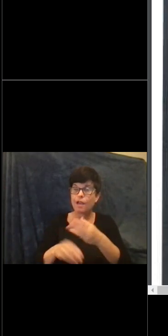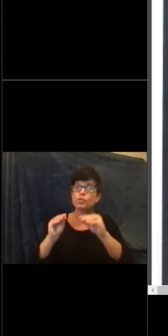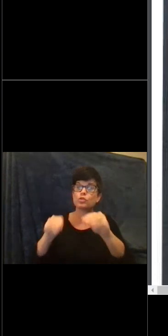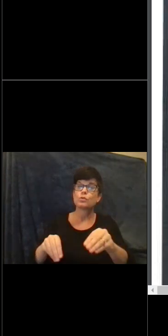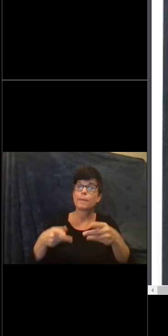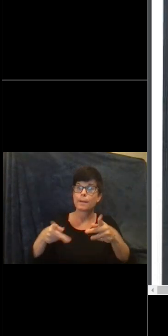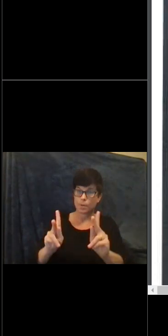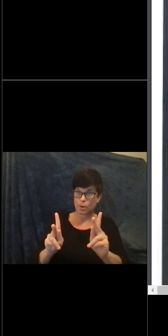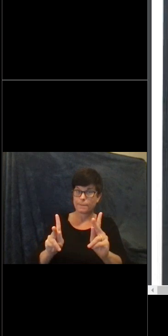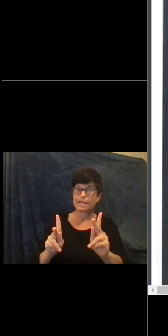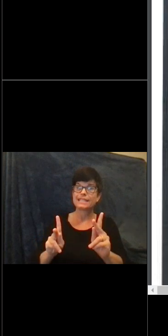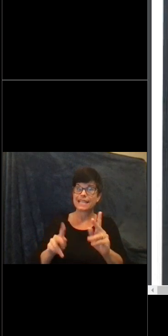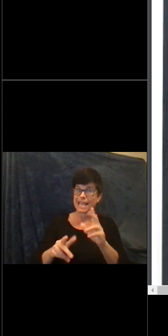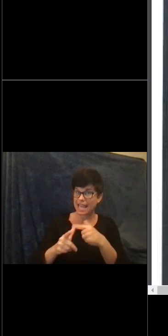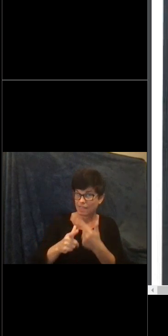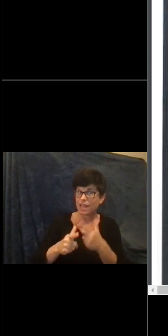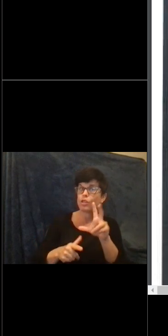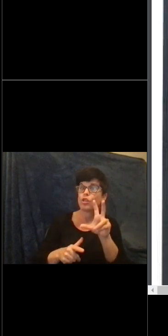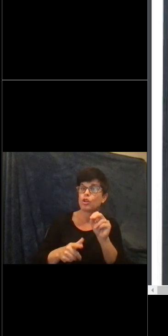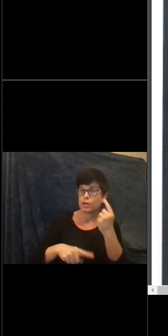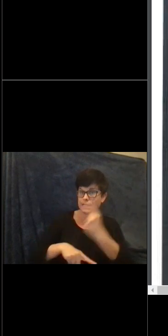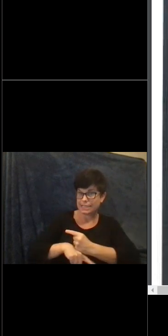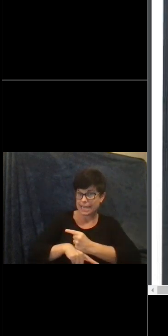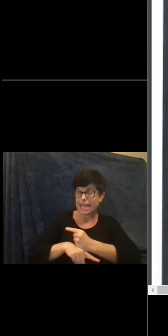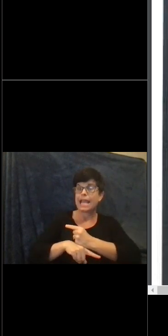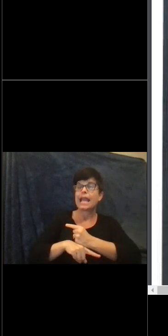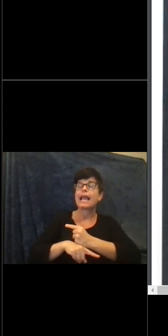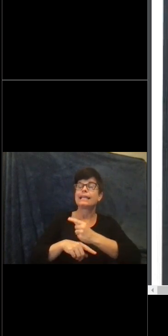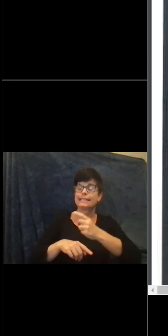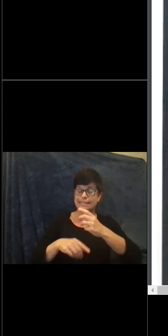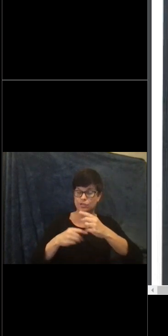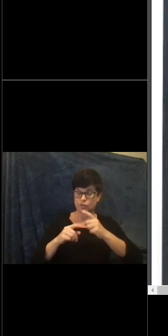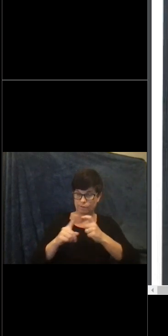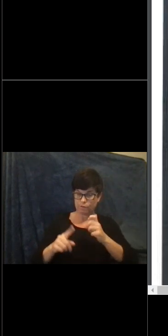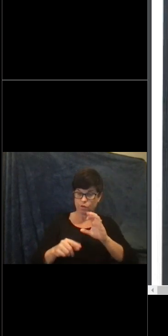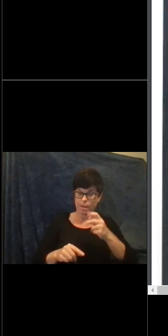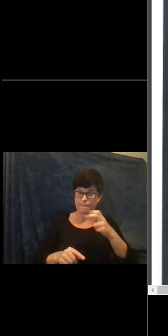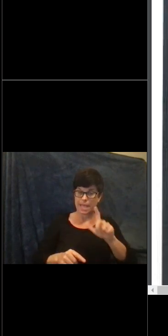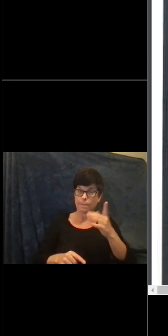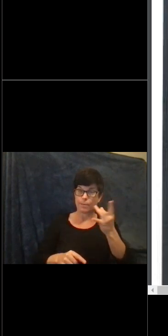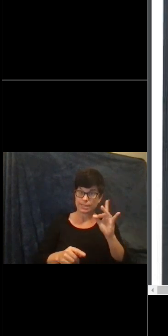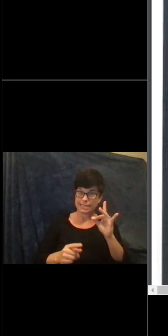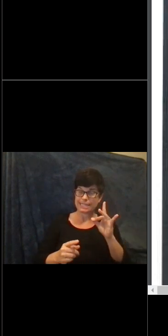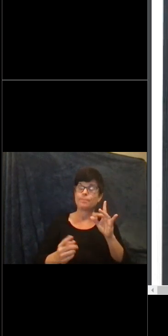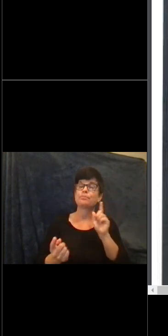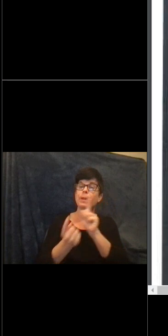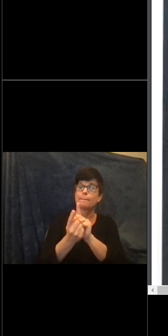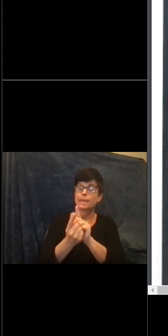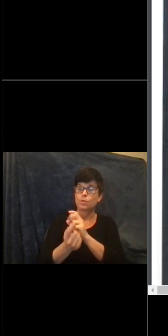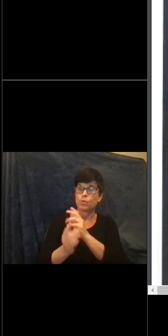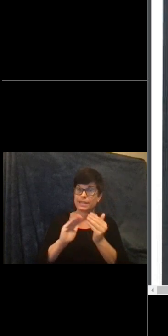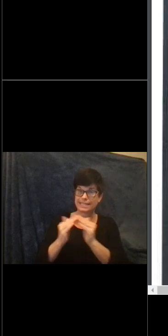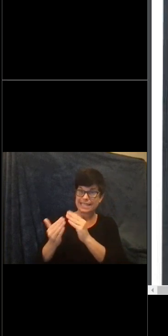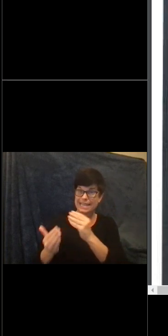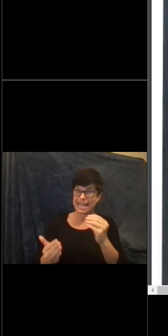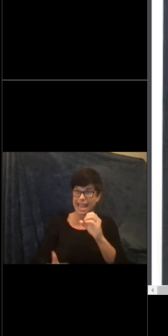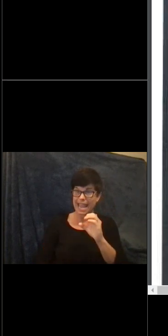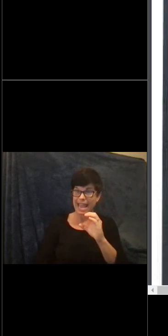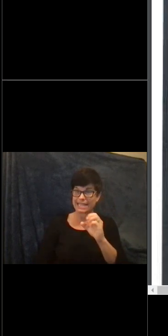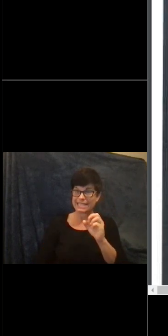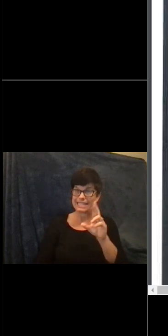meeting, within 30 days of April 18th, meet with the city and CRA staff to determine whether